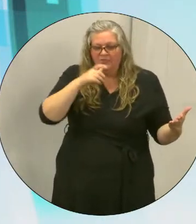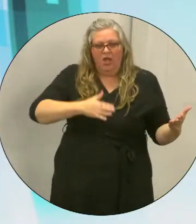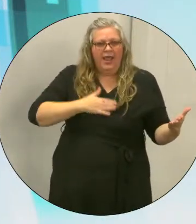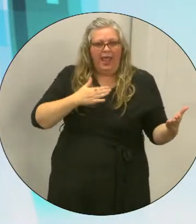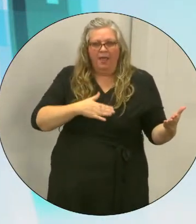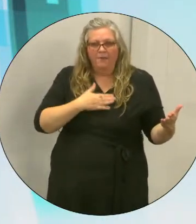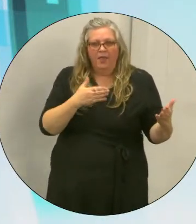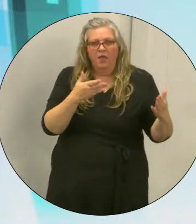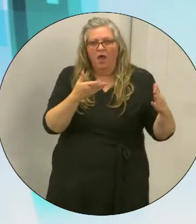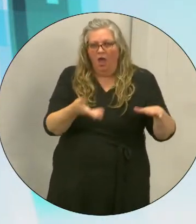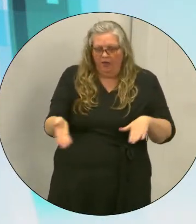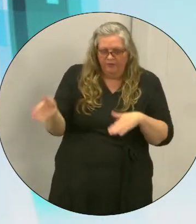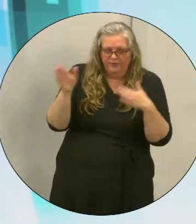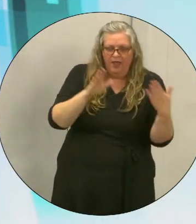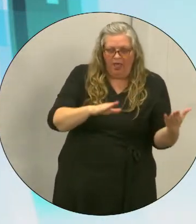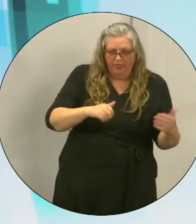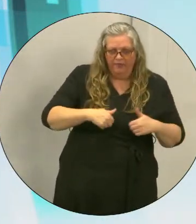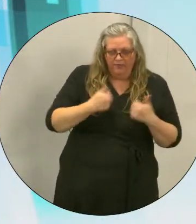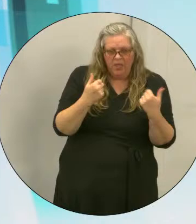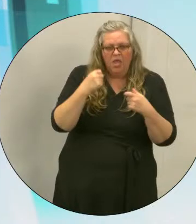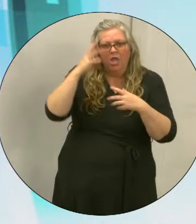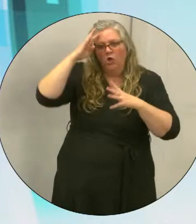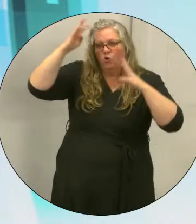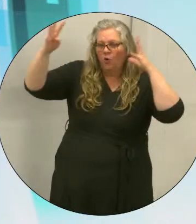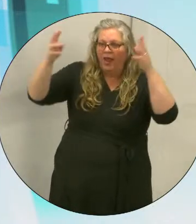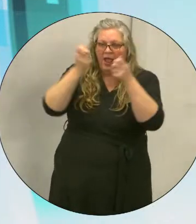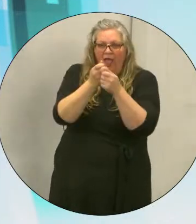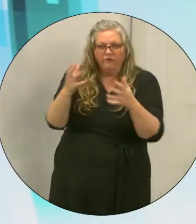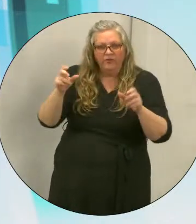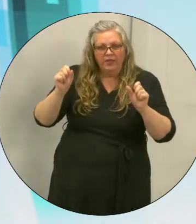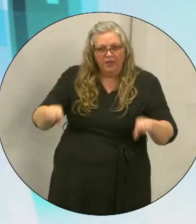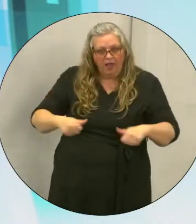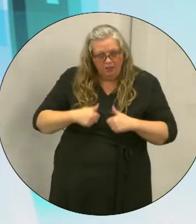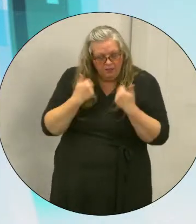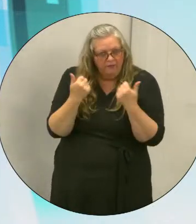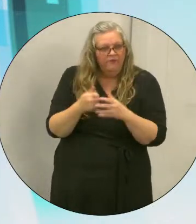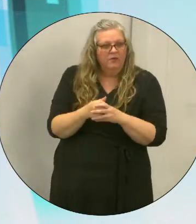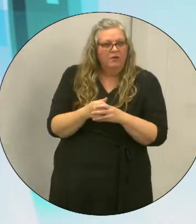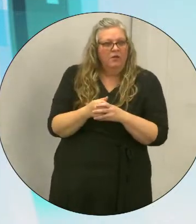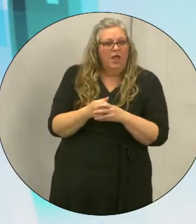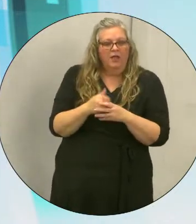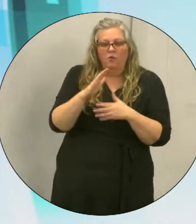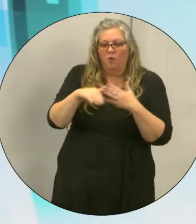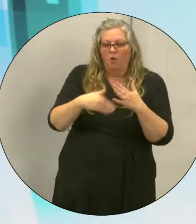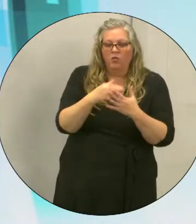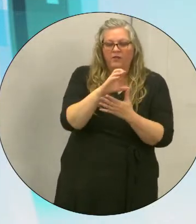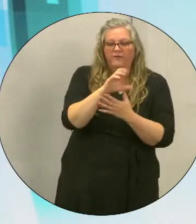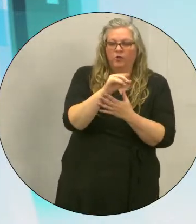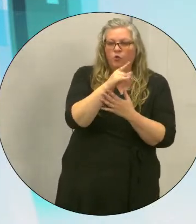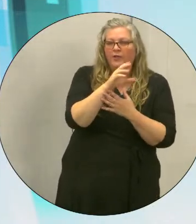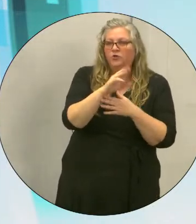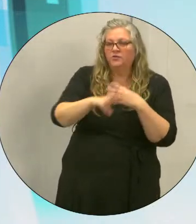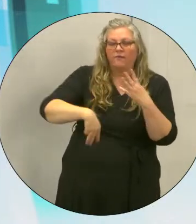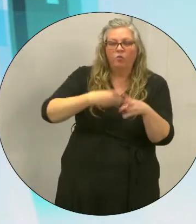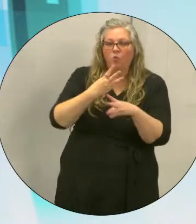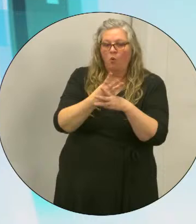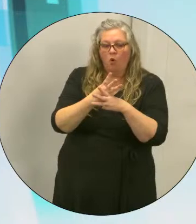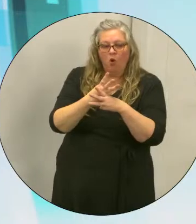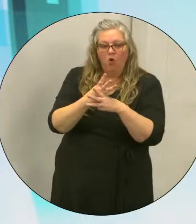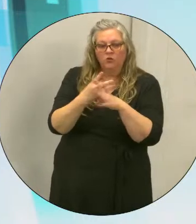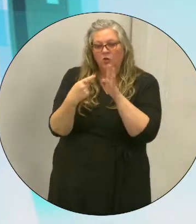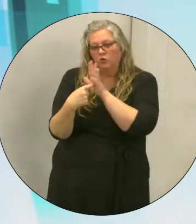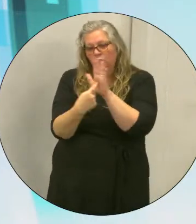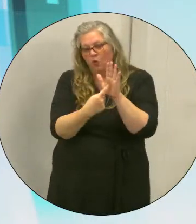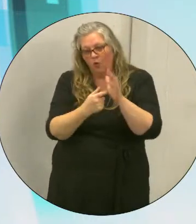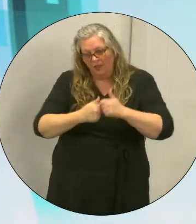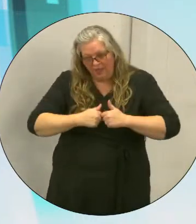living. He created all things so that they might have existence, and the creatures of the world engender life. It is better